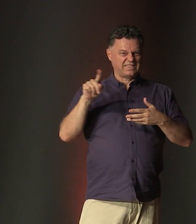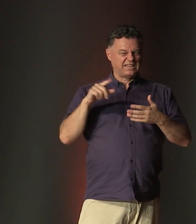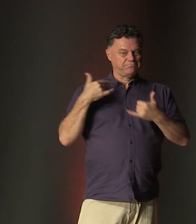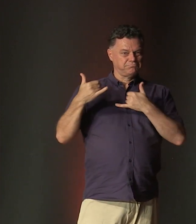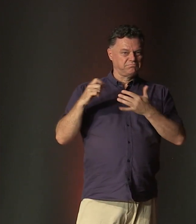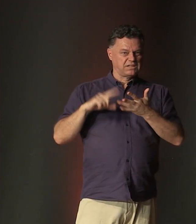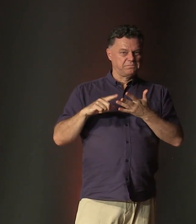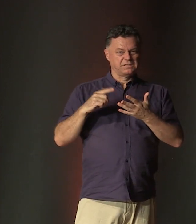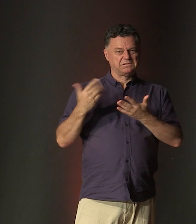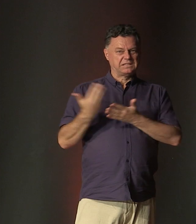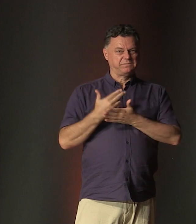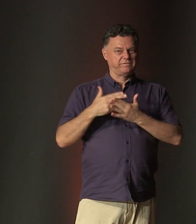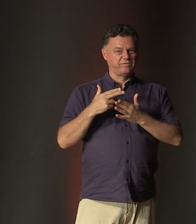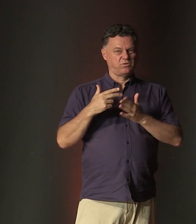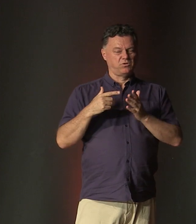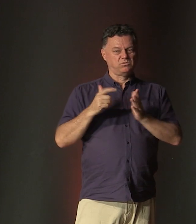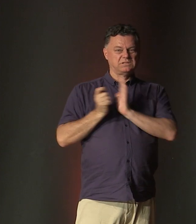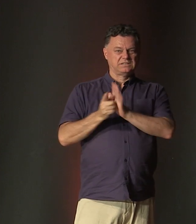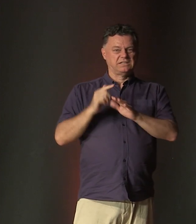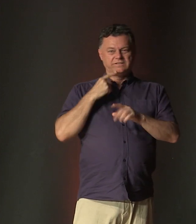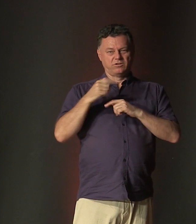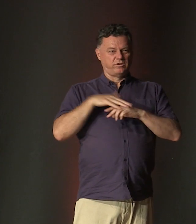for advertising or marketing, let's say,